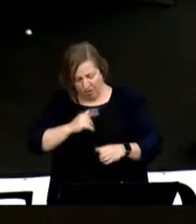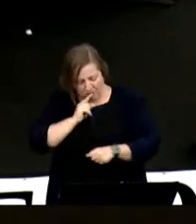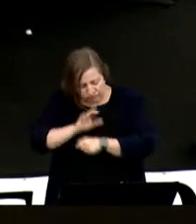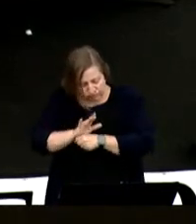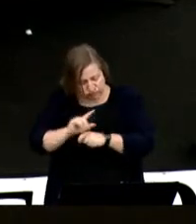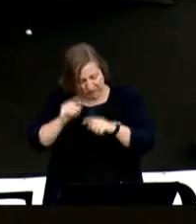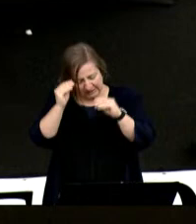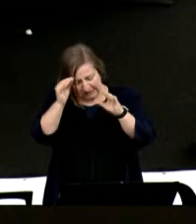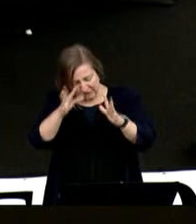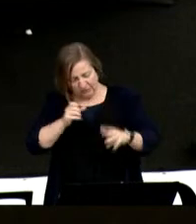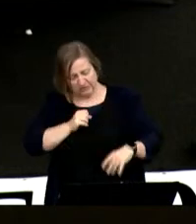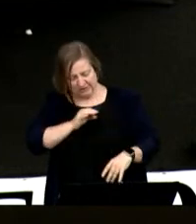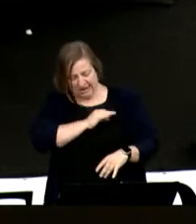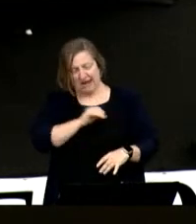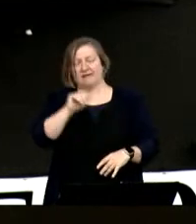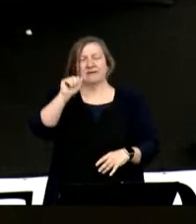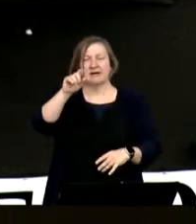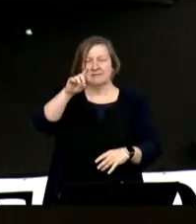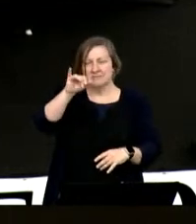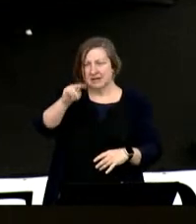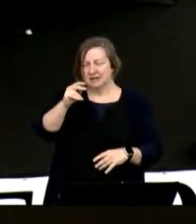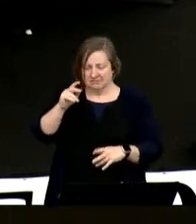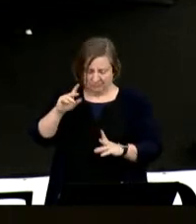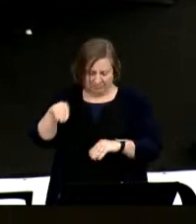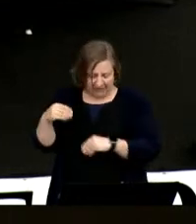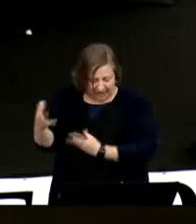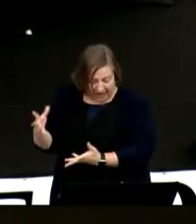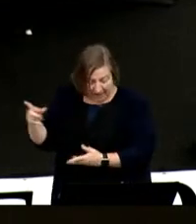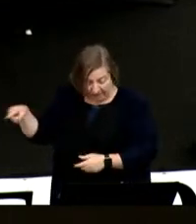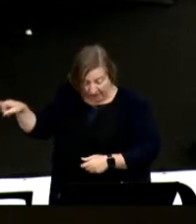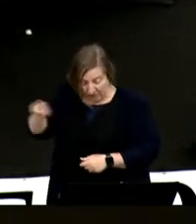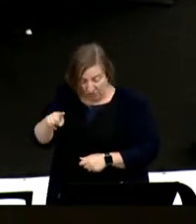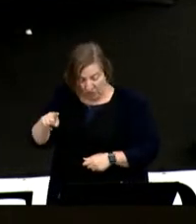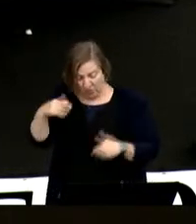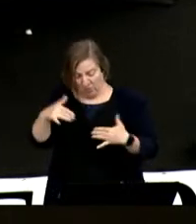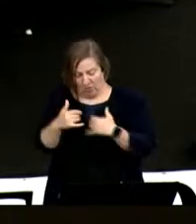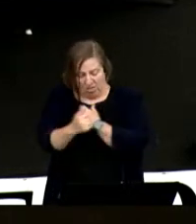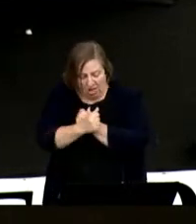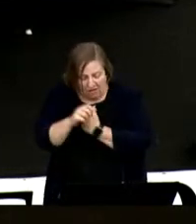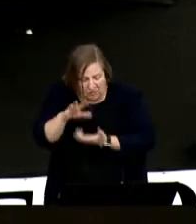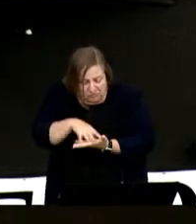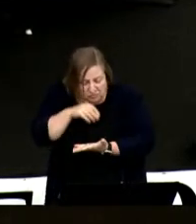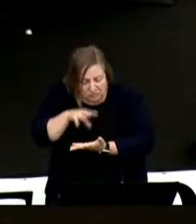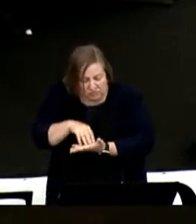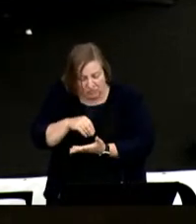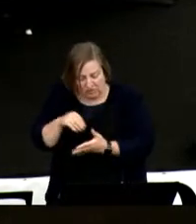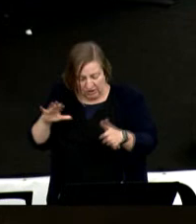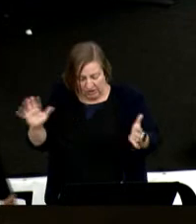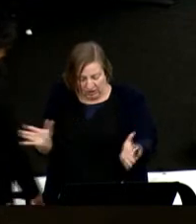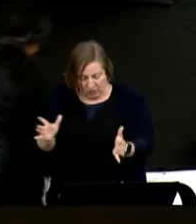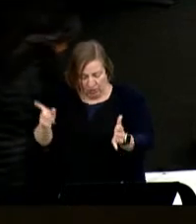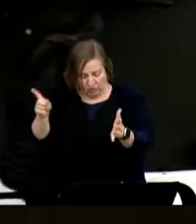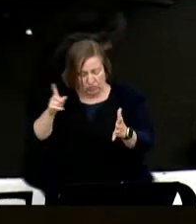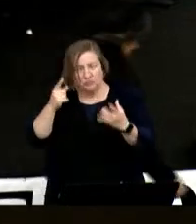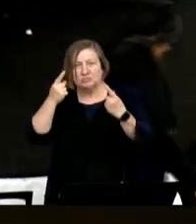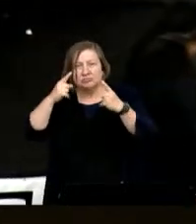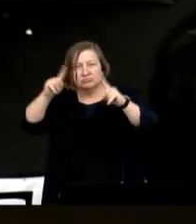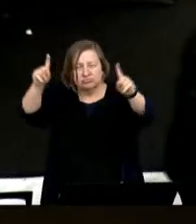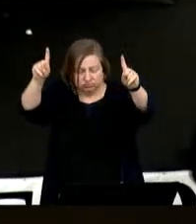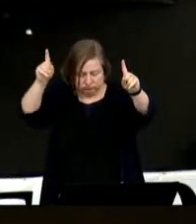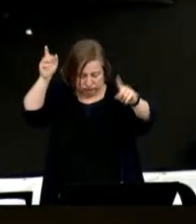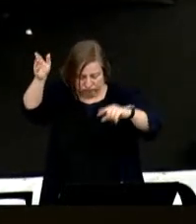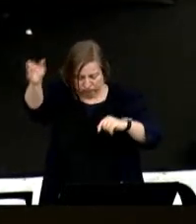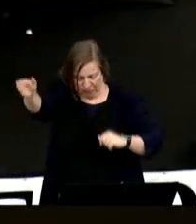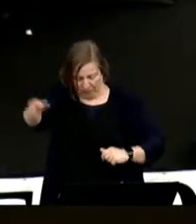dedicated teachers, staff, and administrators have instilled in you a love for learning and encouraged you to reach for the